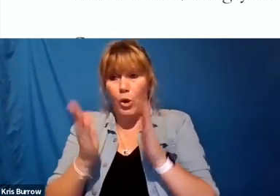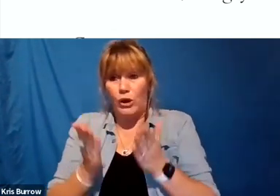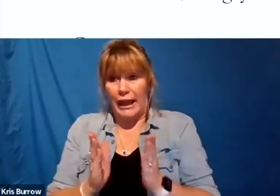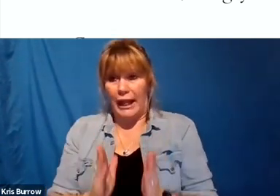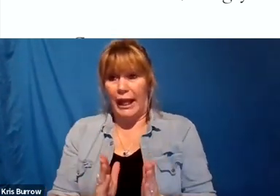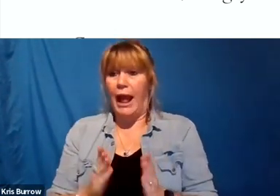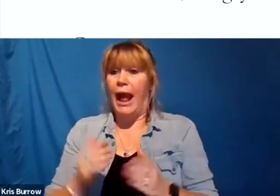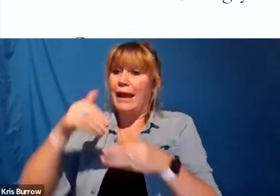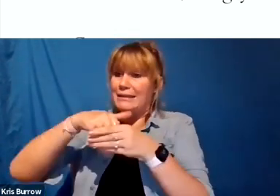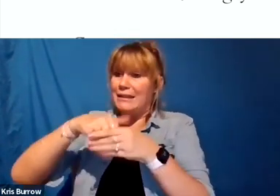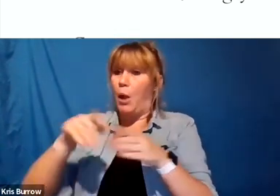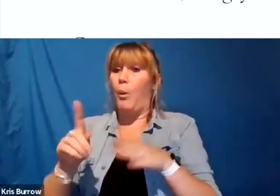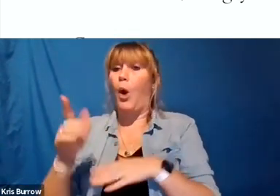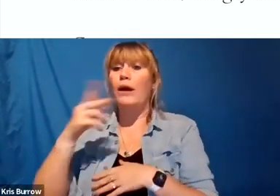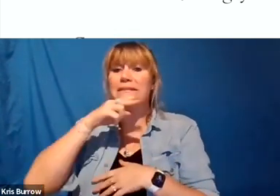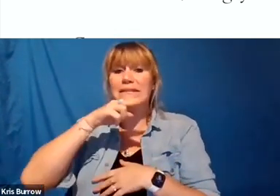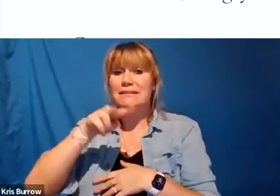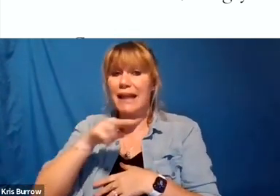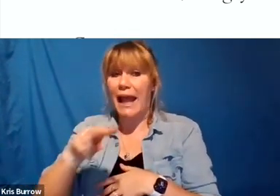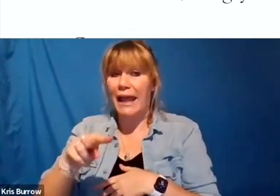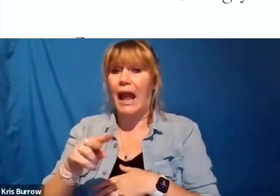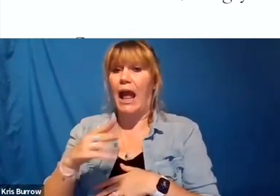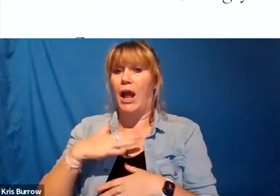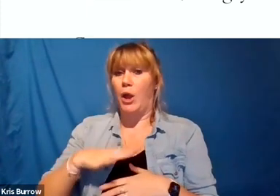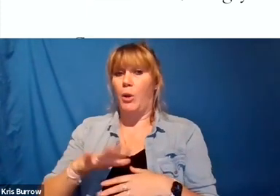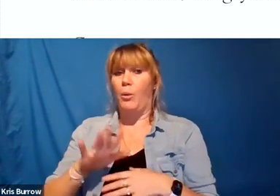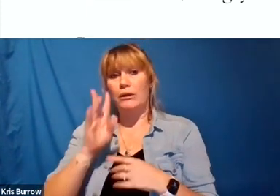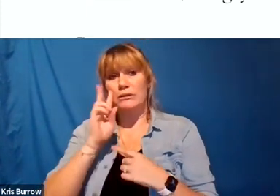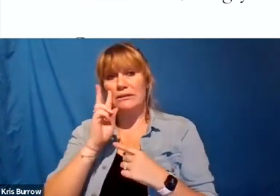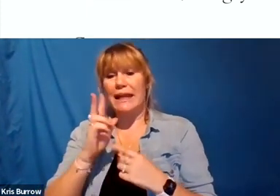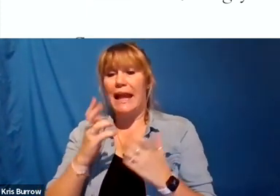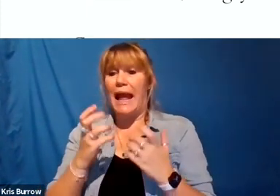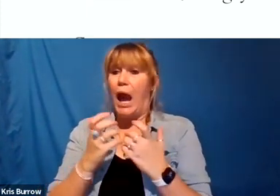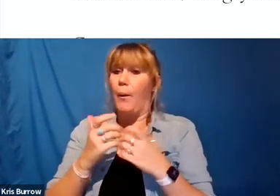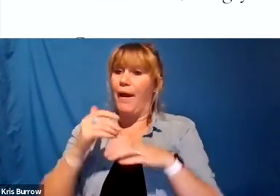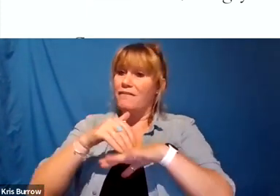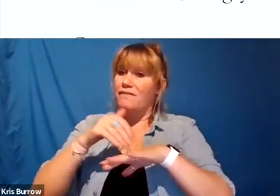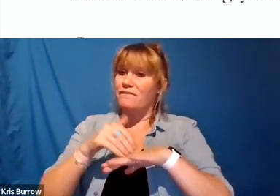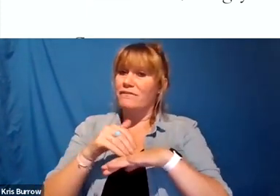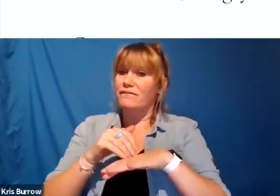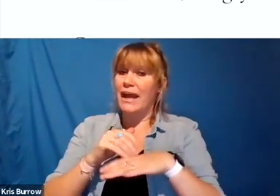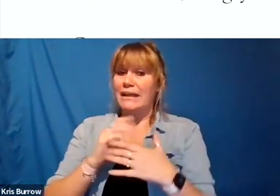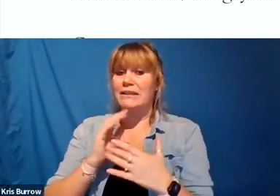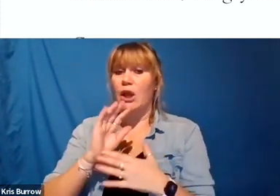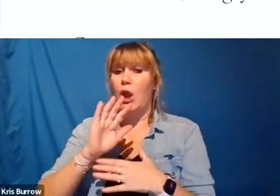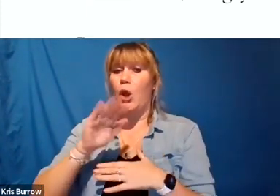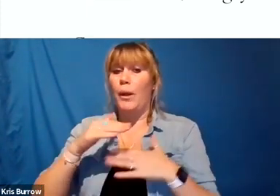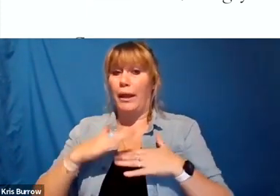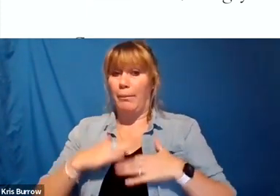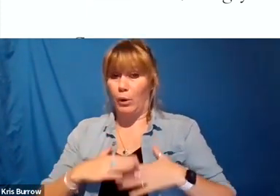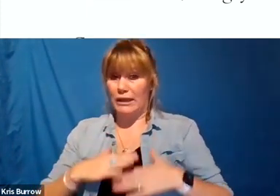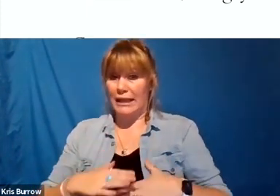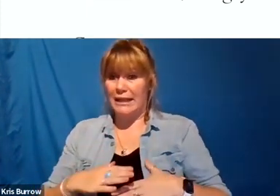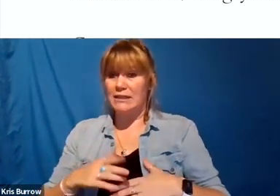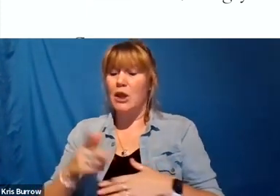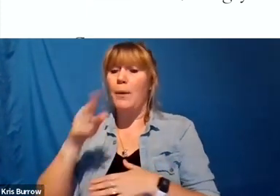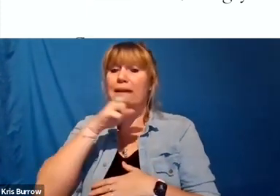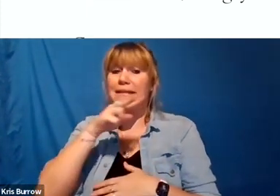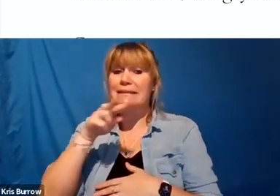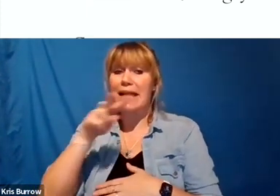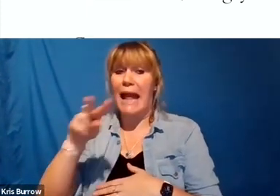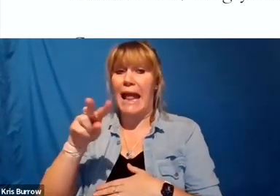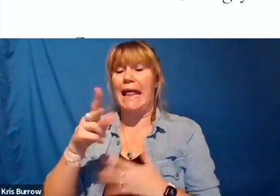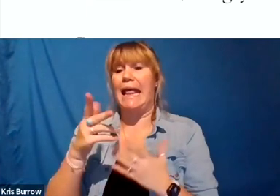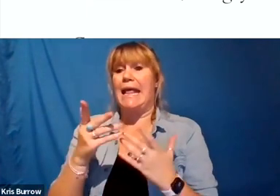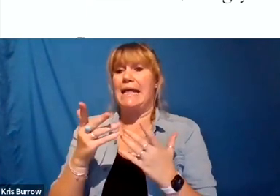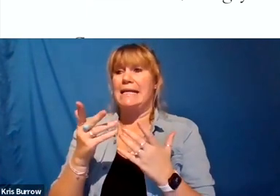and contamination and how it affects queer bodies. So snake I saw as a queer object. It's something that can get through and